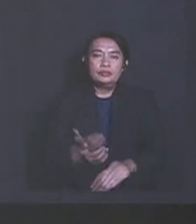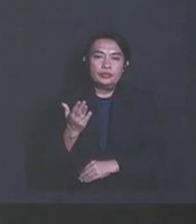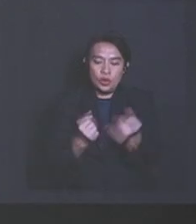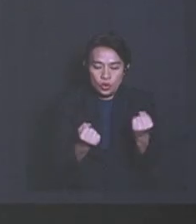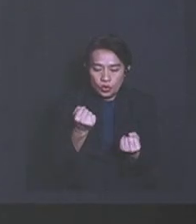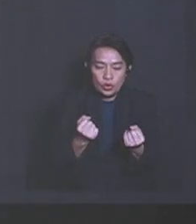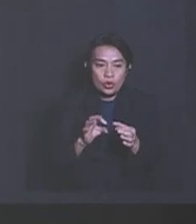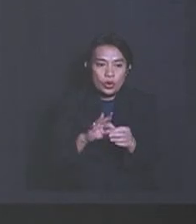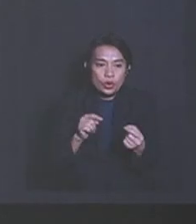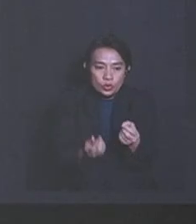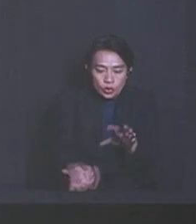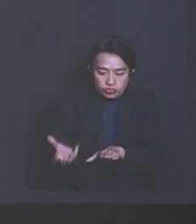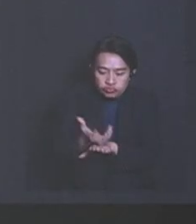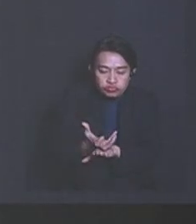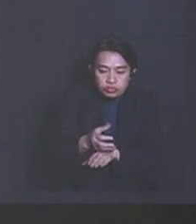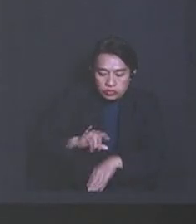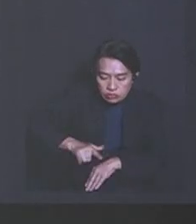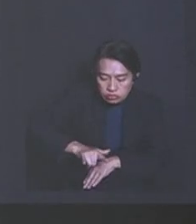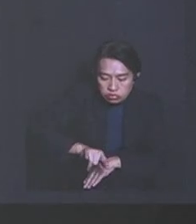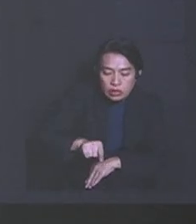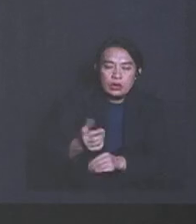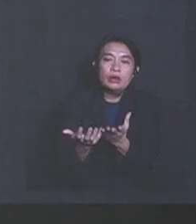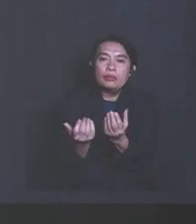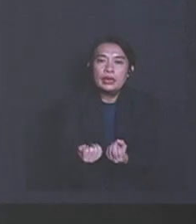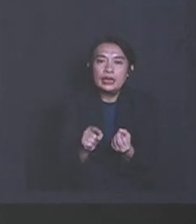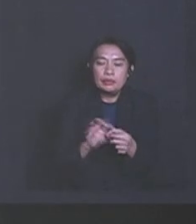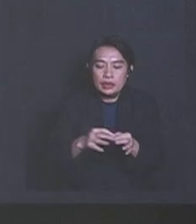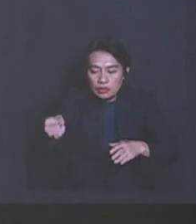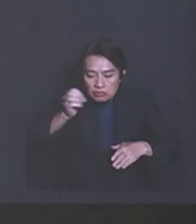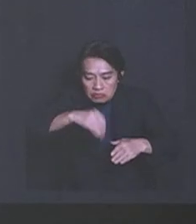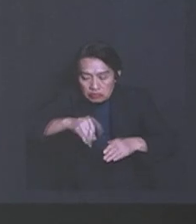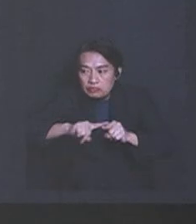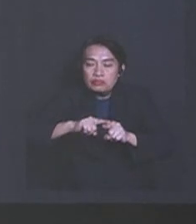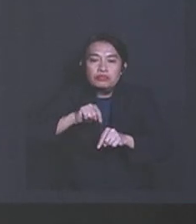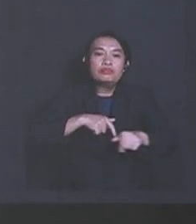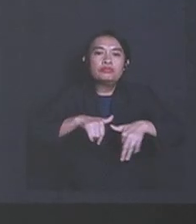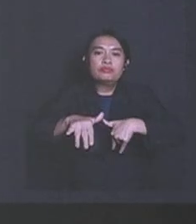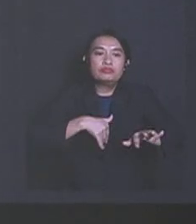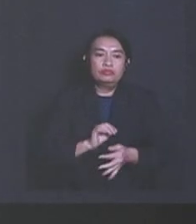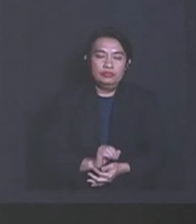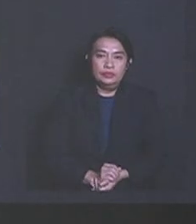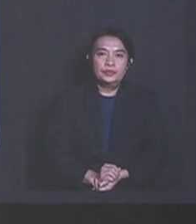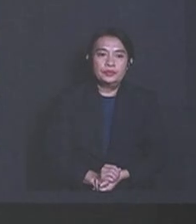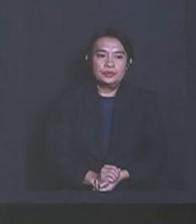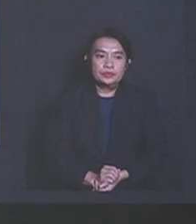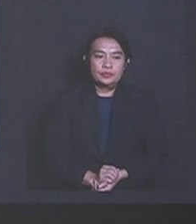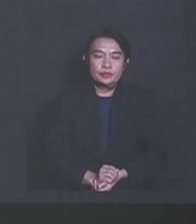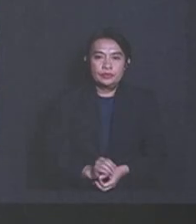to carry inside the community to the main street, and then we can collect the garbage properly.